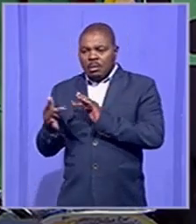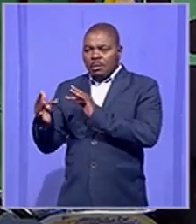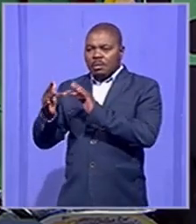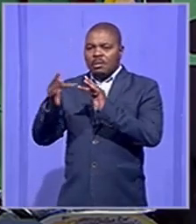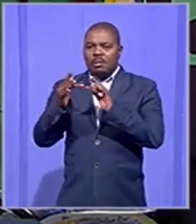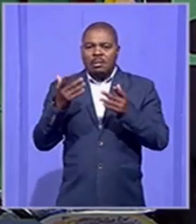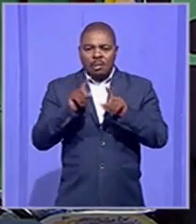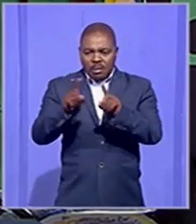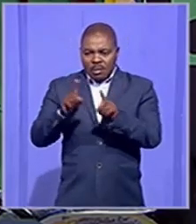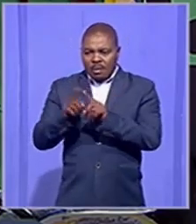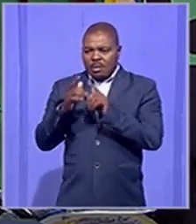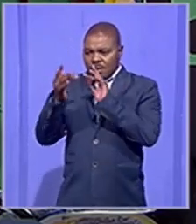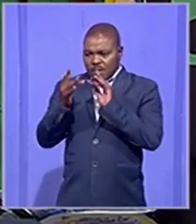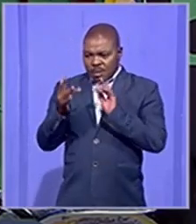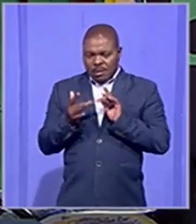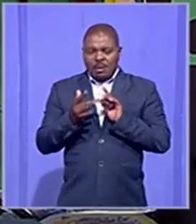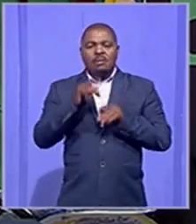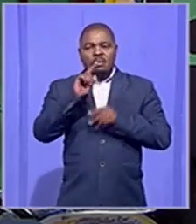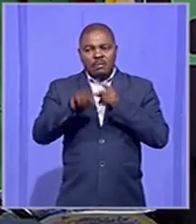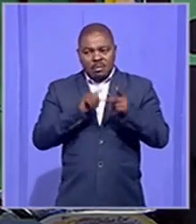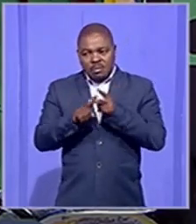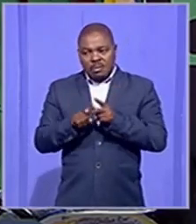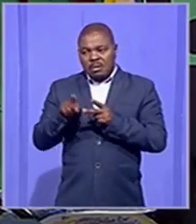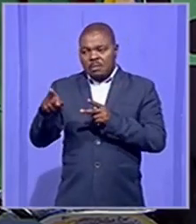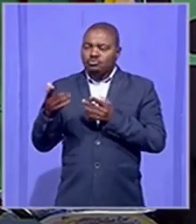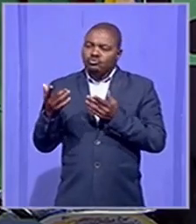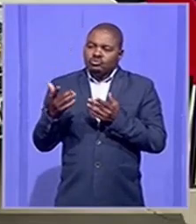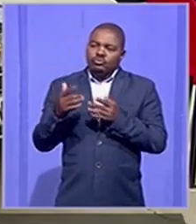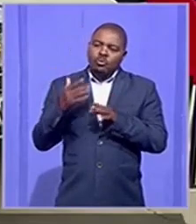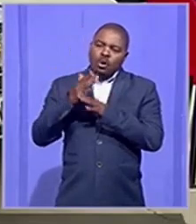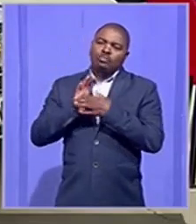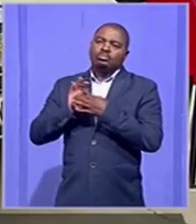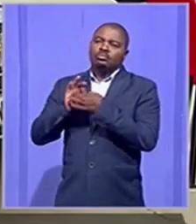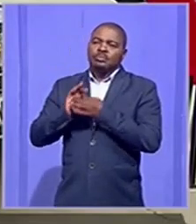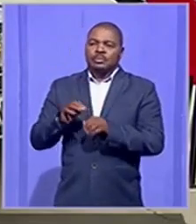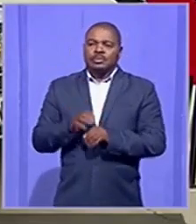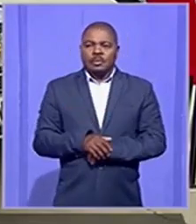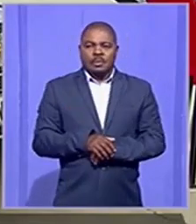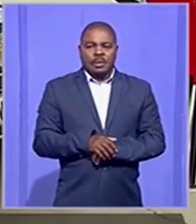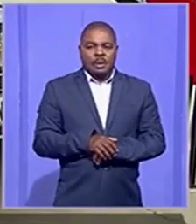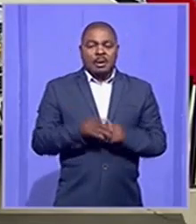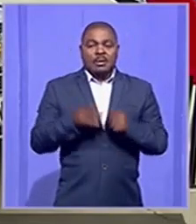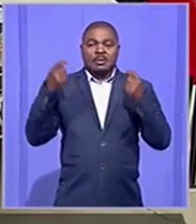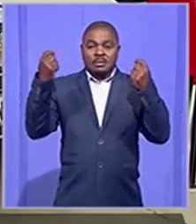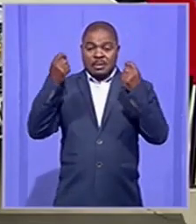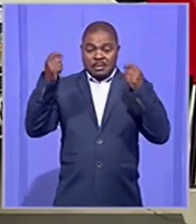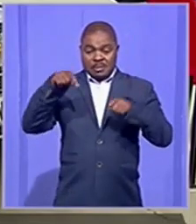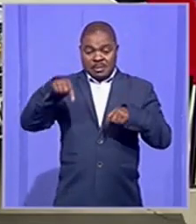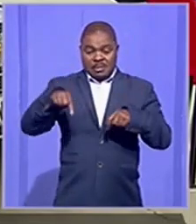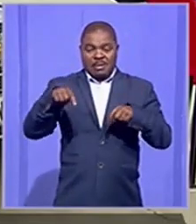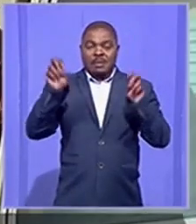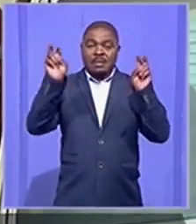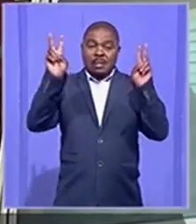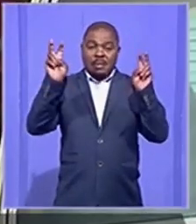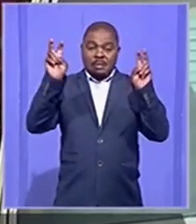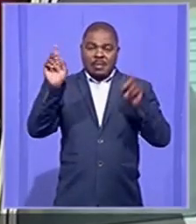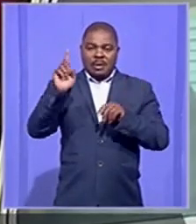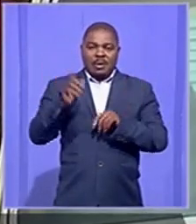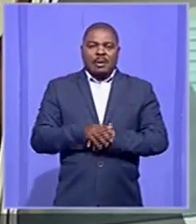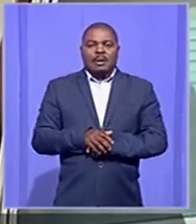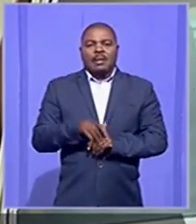tse farologaneng mo go tse re di etsang so re kgone go connecta re network. Mono wa moletlo wa Soul Infusion wa monongwaga